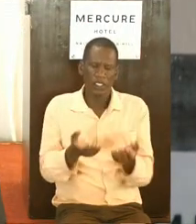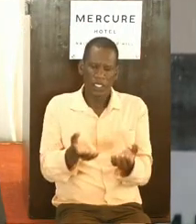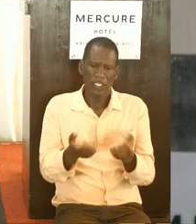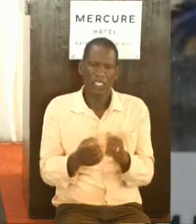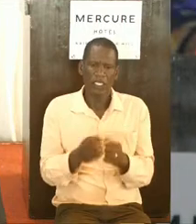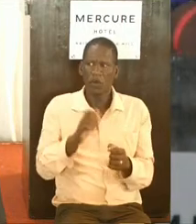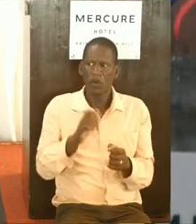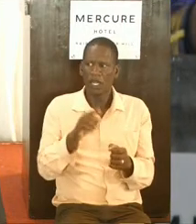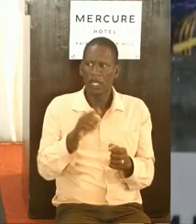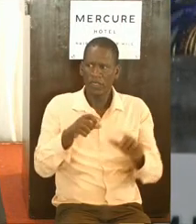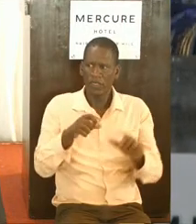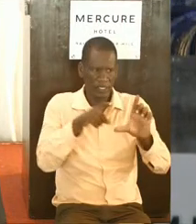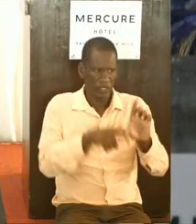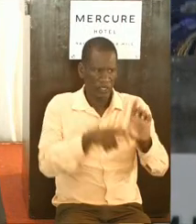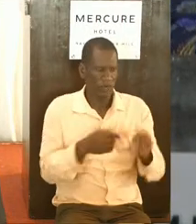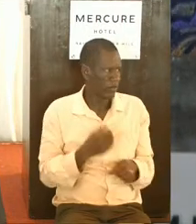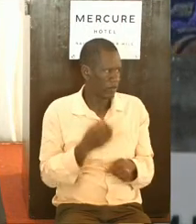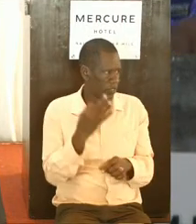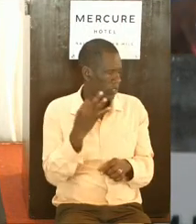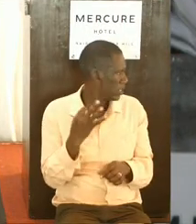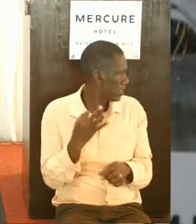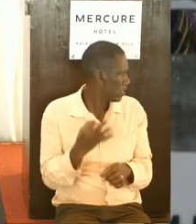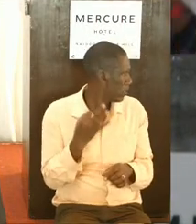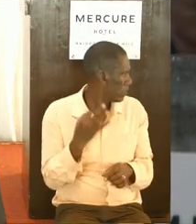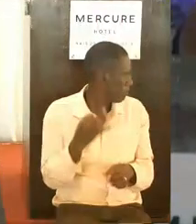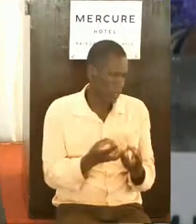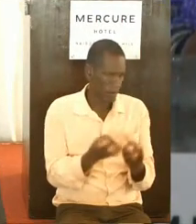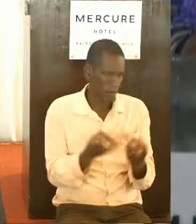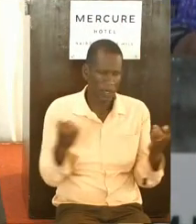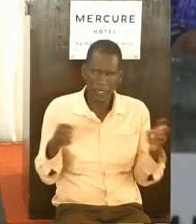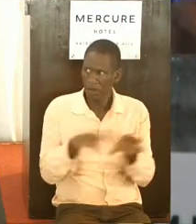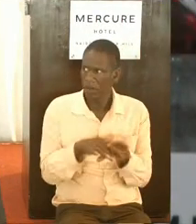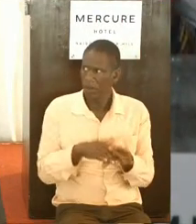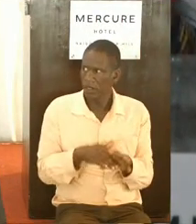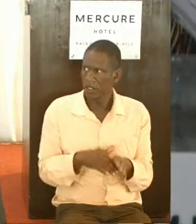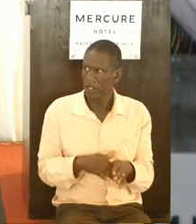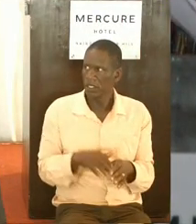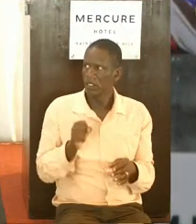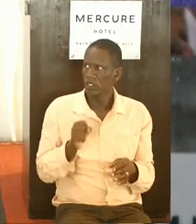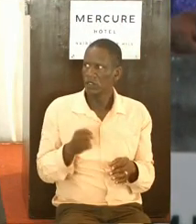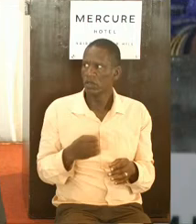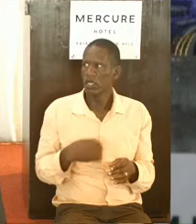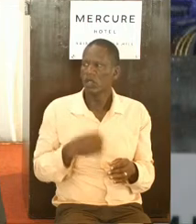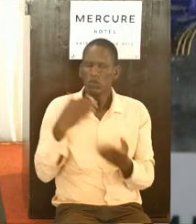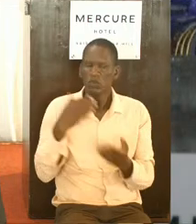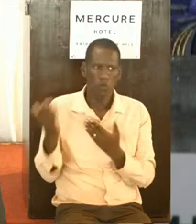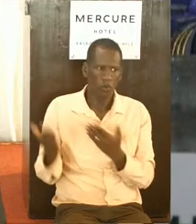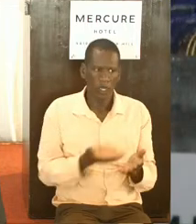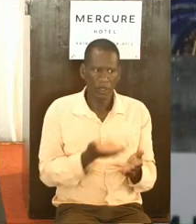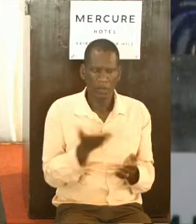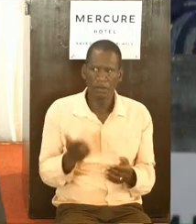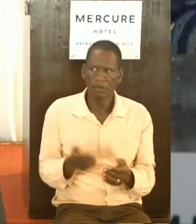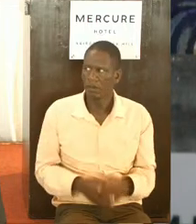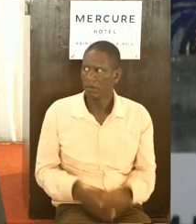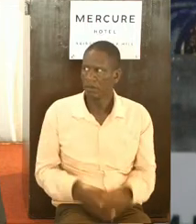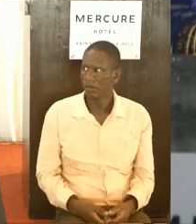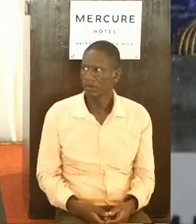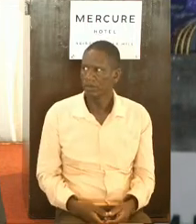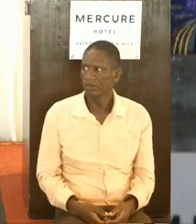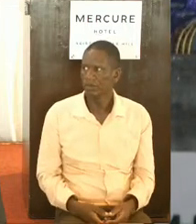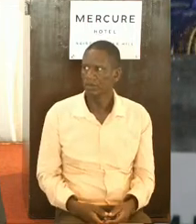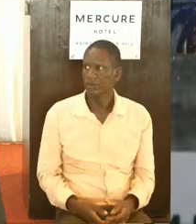need one more seat because we have three we have three panelists so I will call them up